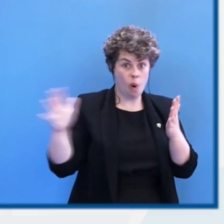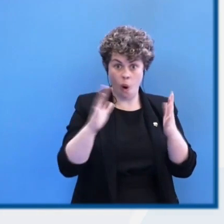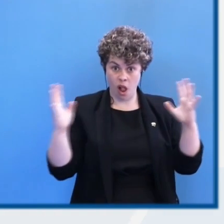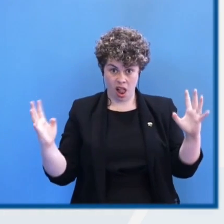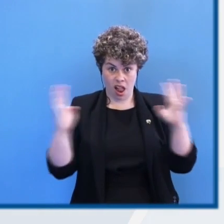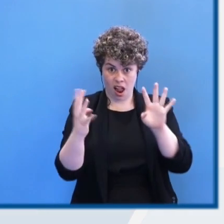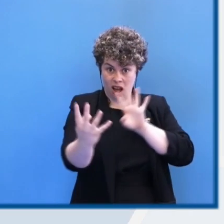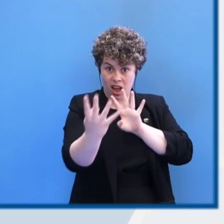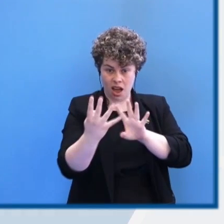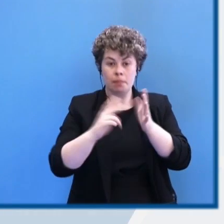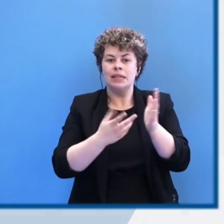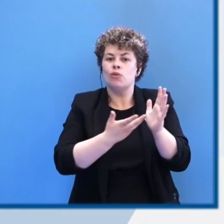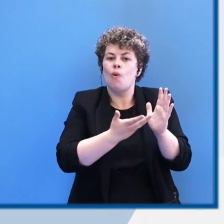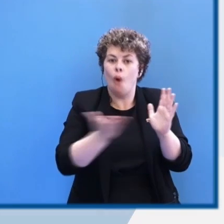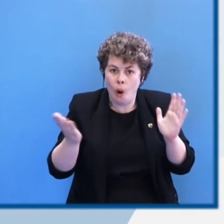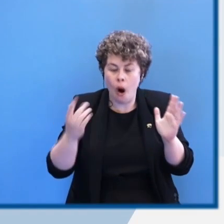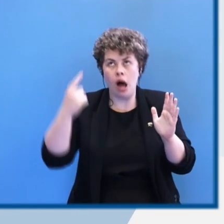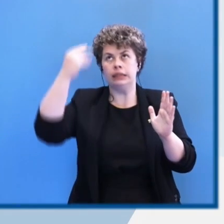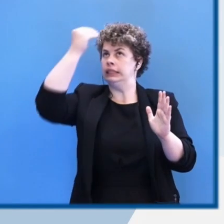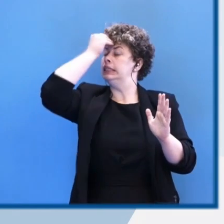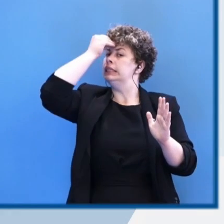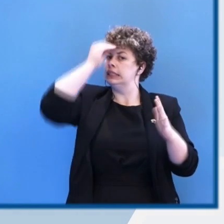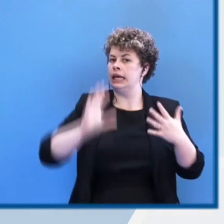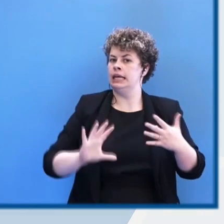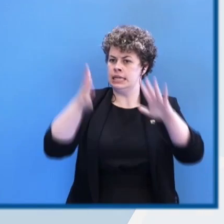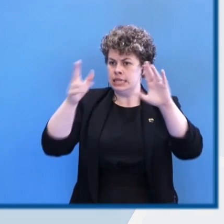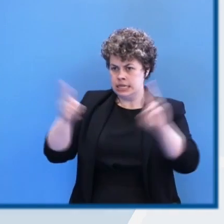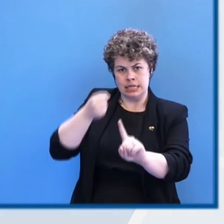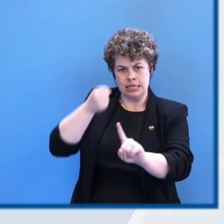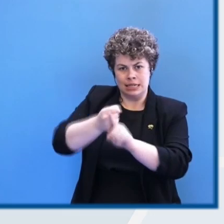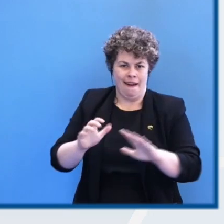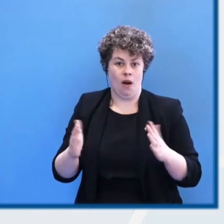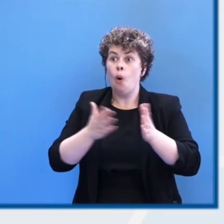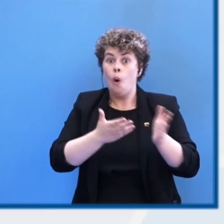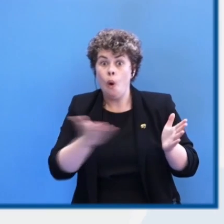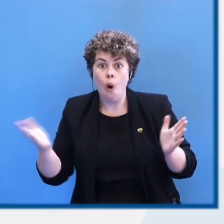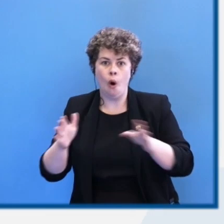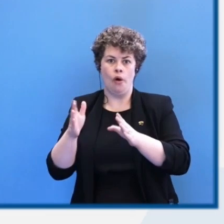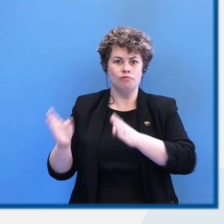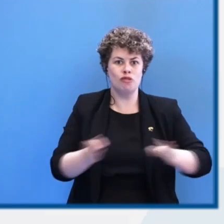lesson learned in the ASEAN, is that we shall be having, as what we call it, the ASEAN,